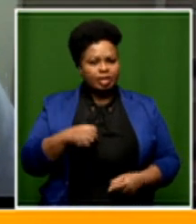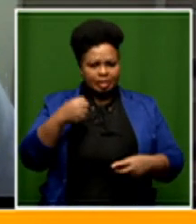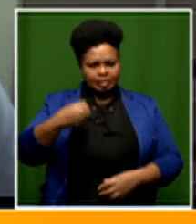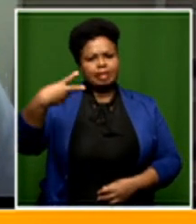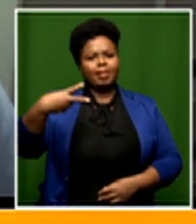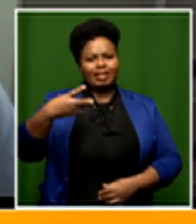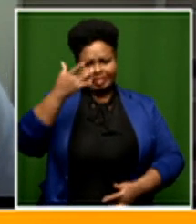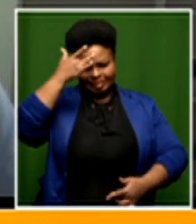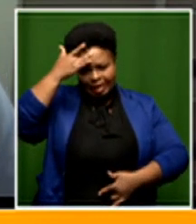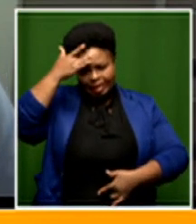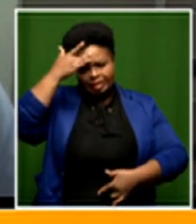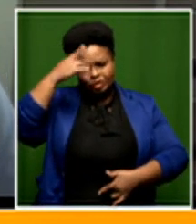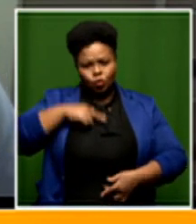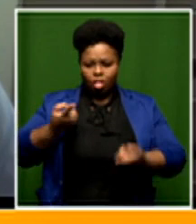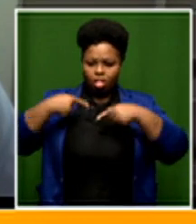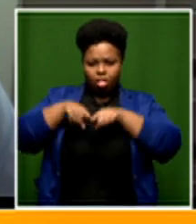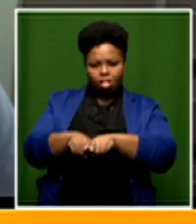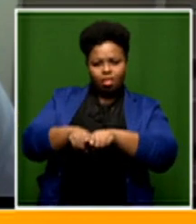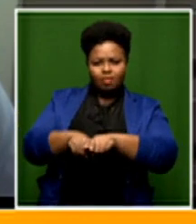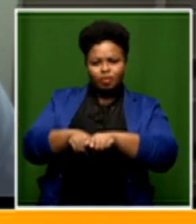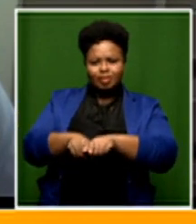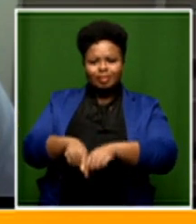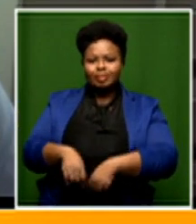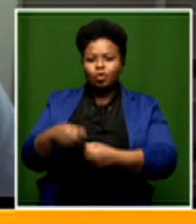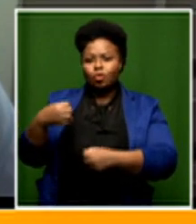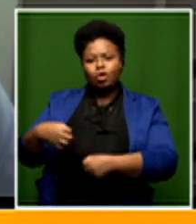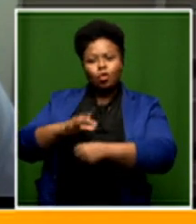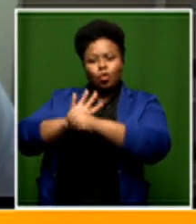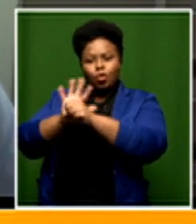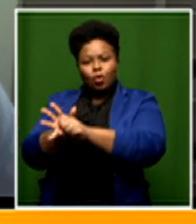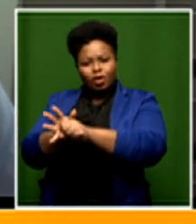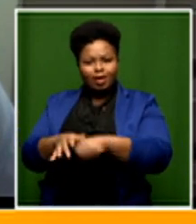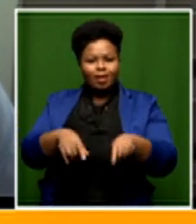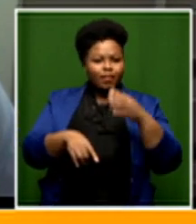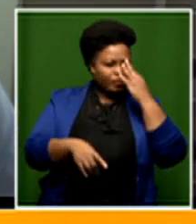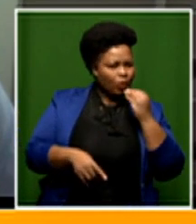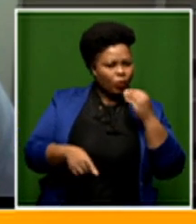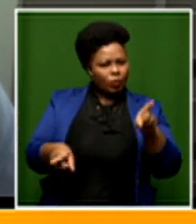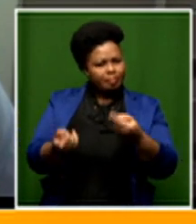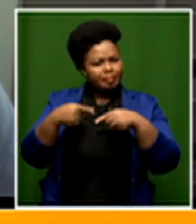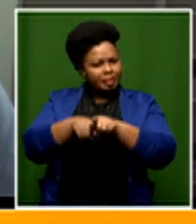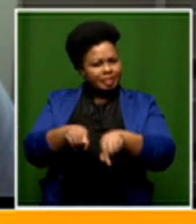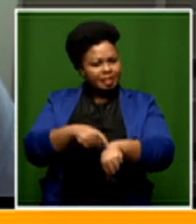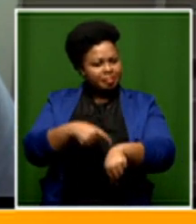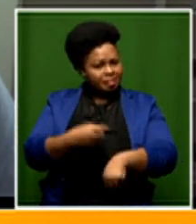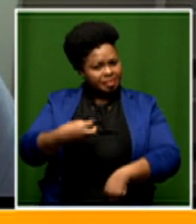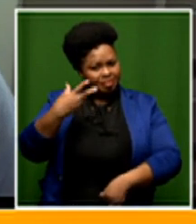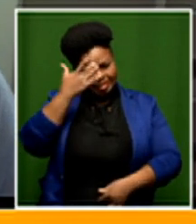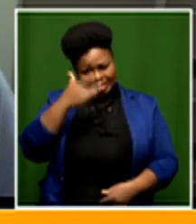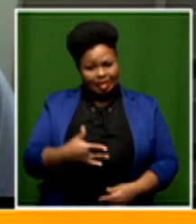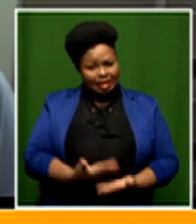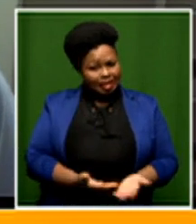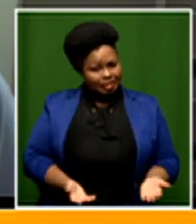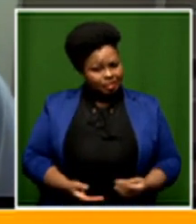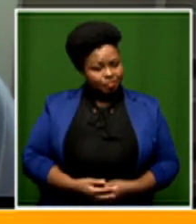double whammy if this third wave of COVID-19 coincides with a seasonal flu over the winter period. So South